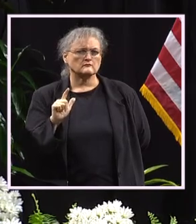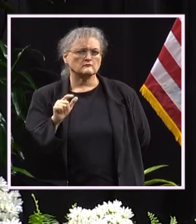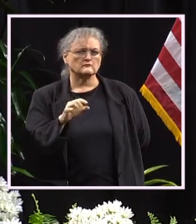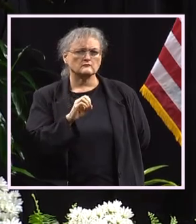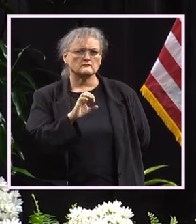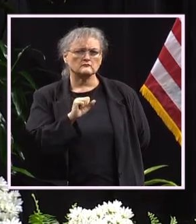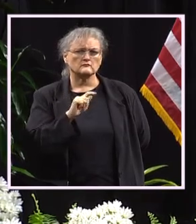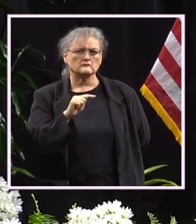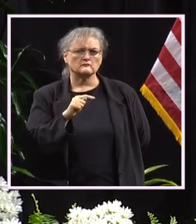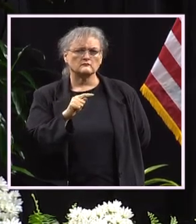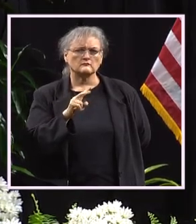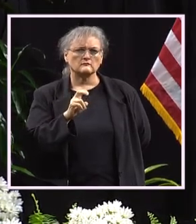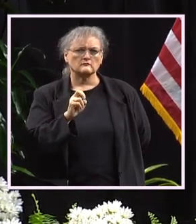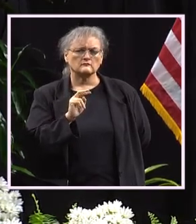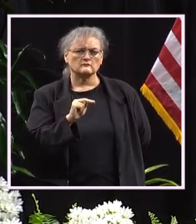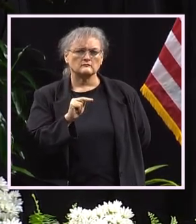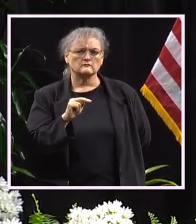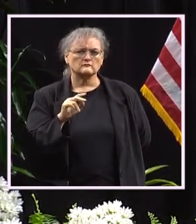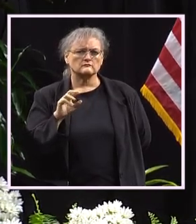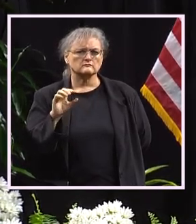Esteban A. Sanchez, Cum Laude.